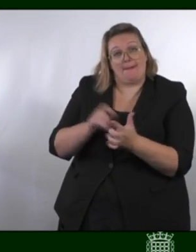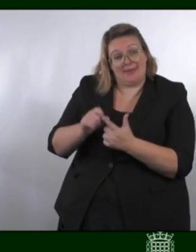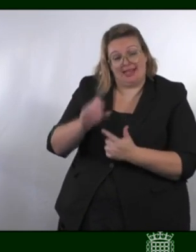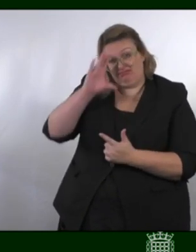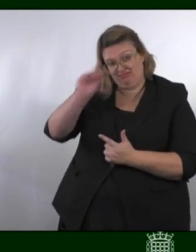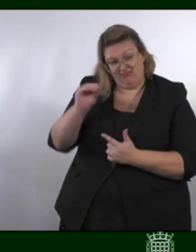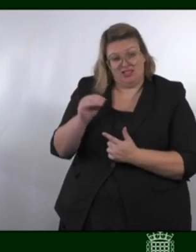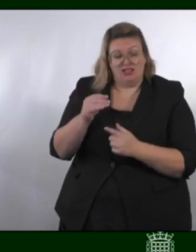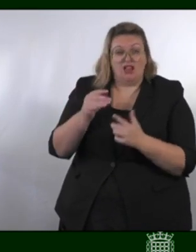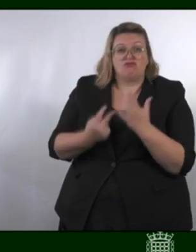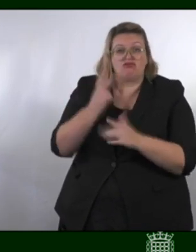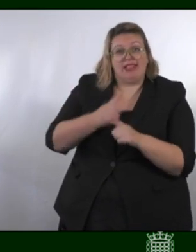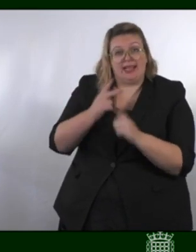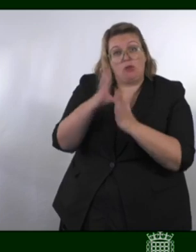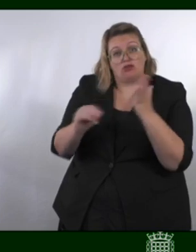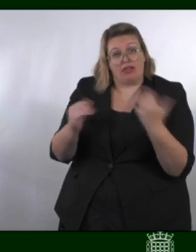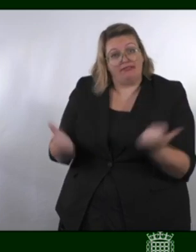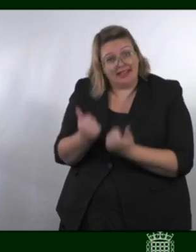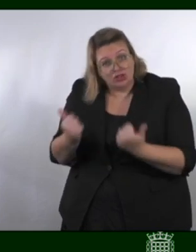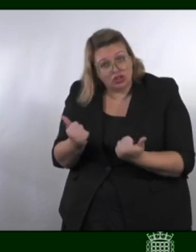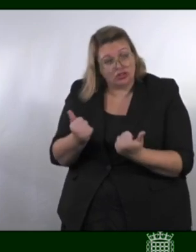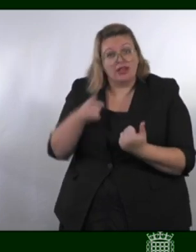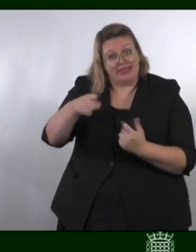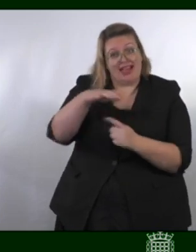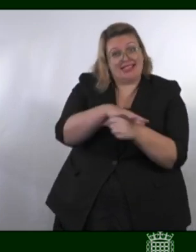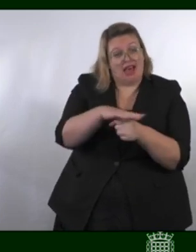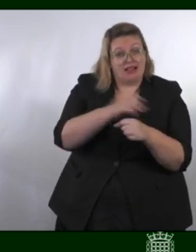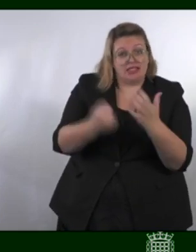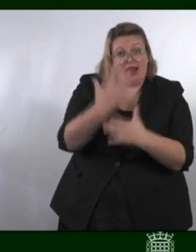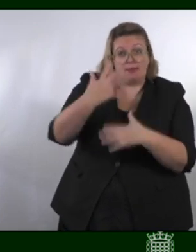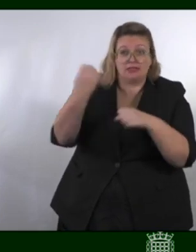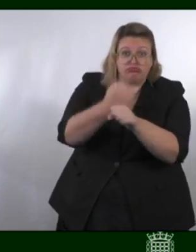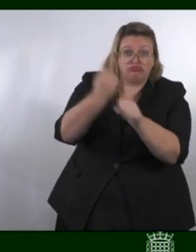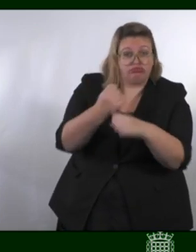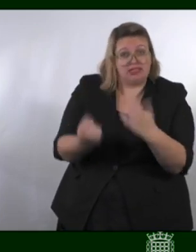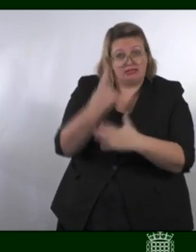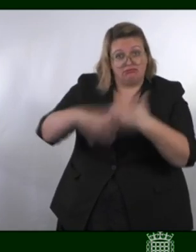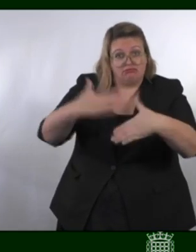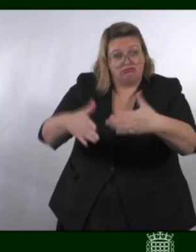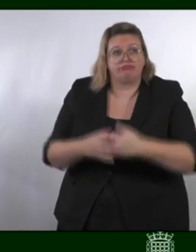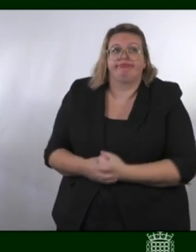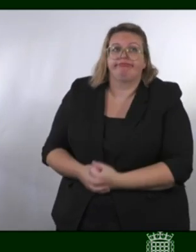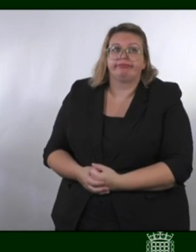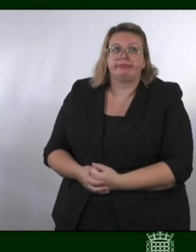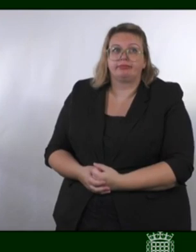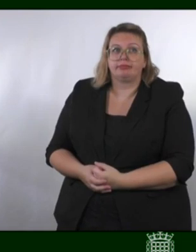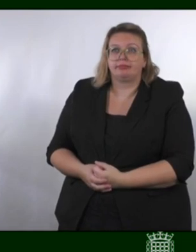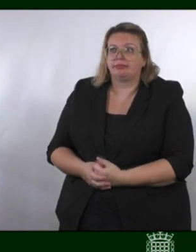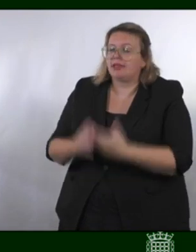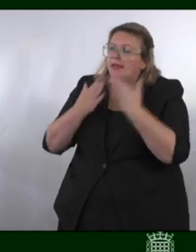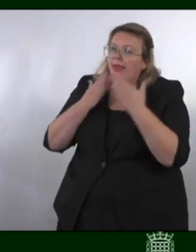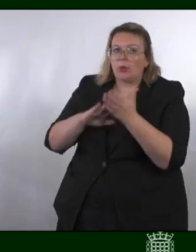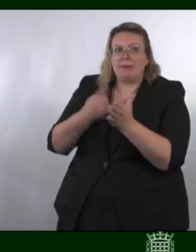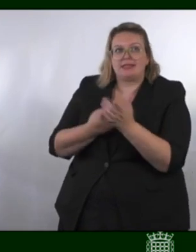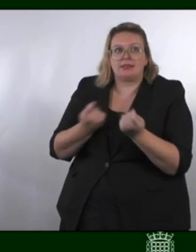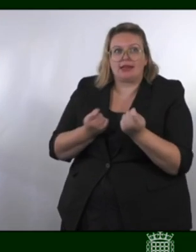and the site development is now underway, Mr. Speaker, as we speak. Thank you, Mr. Speaker. On